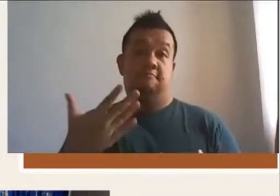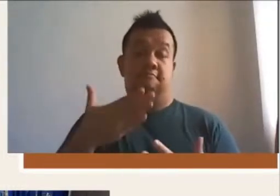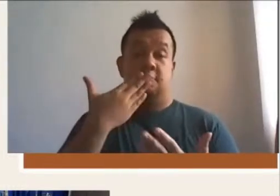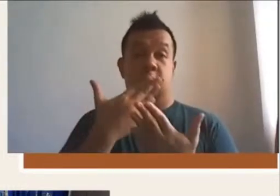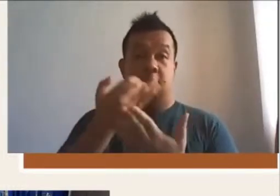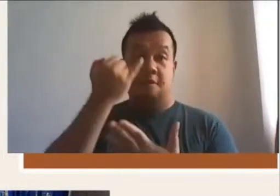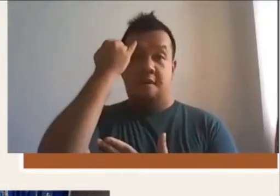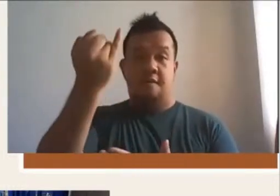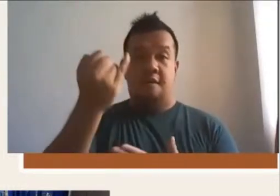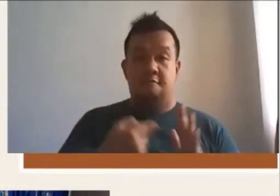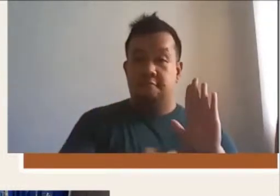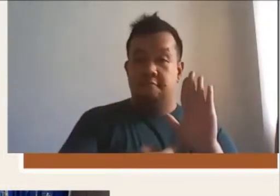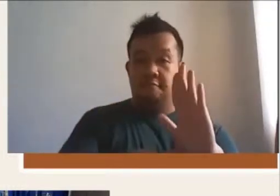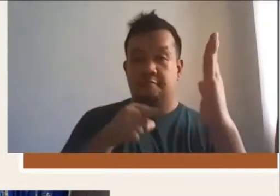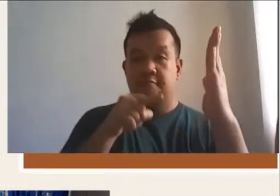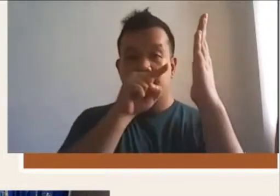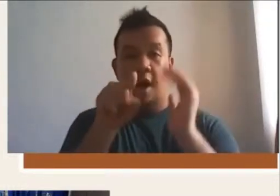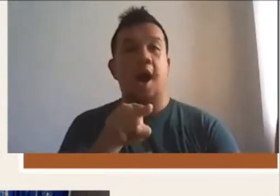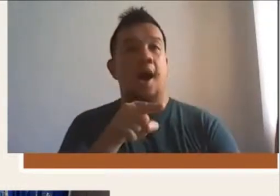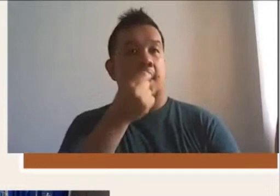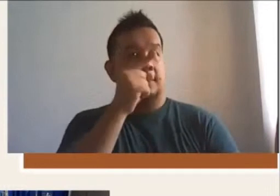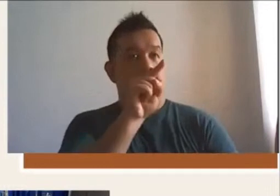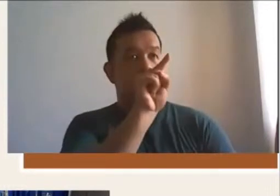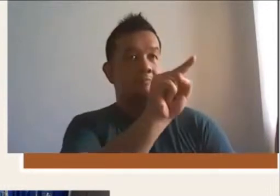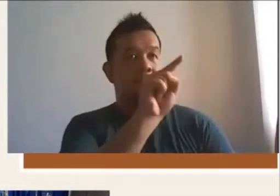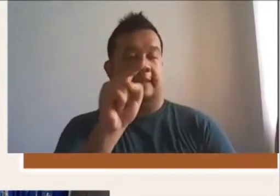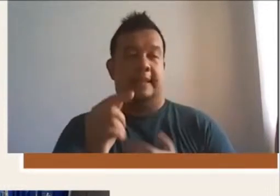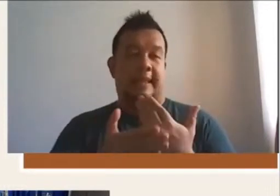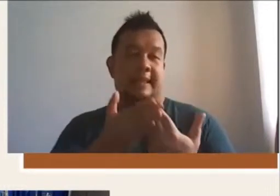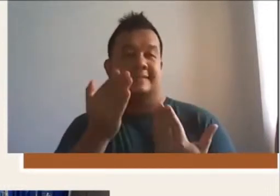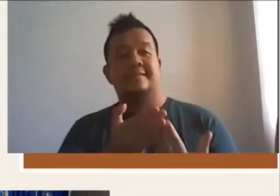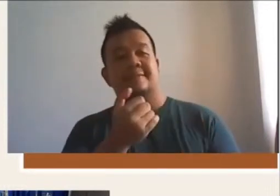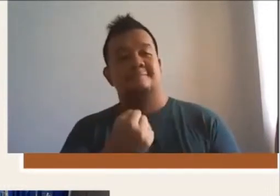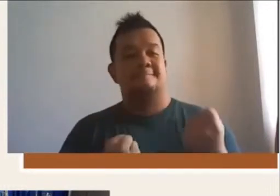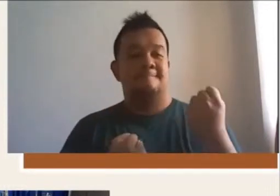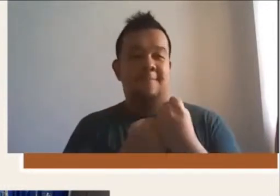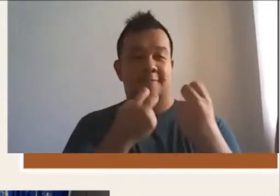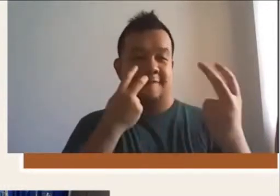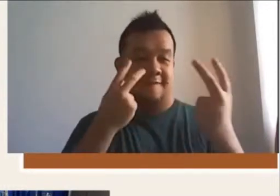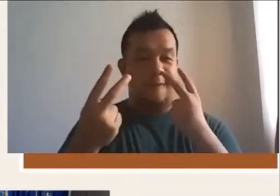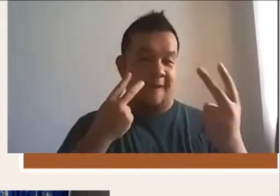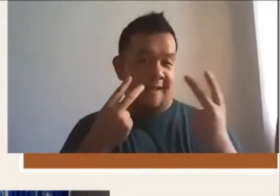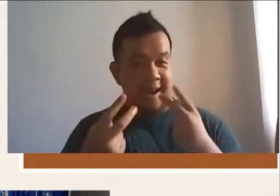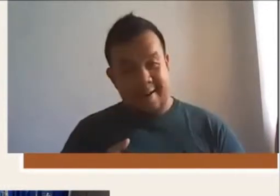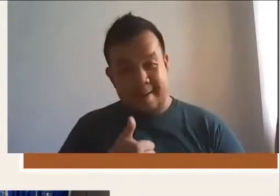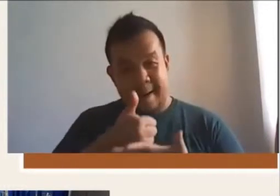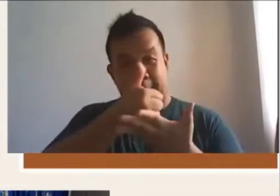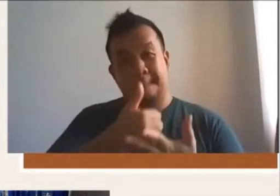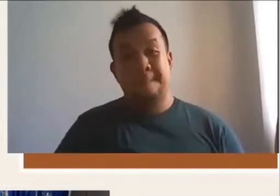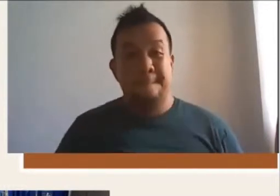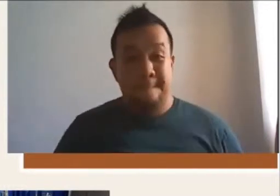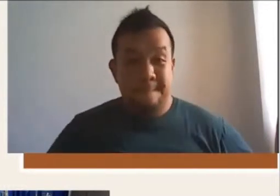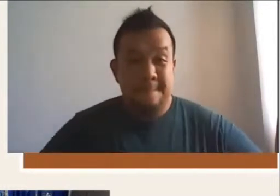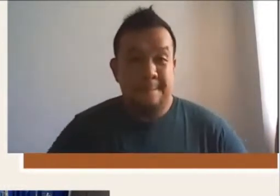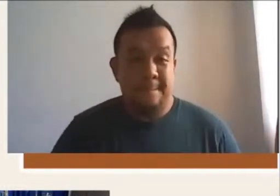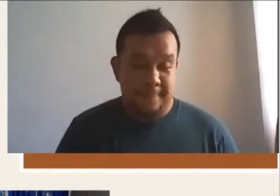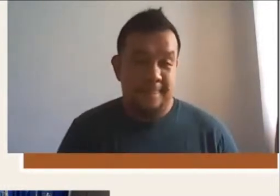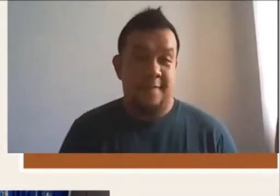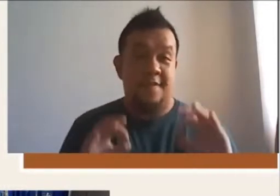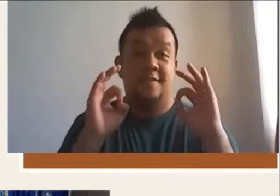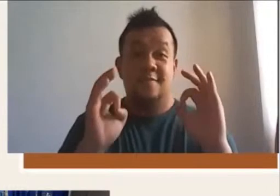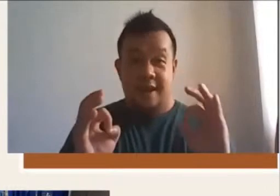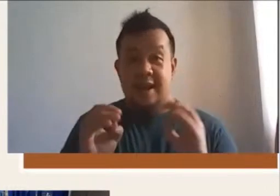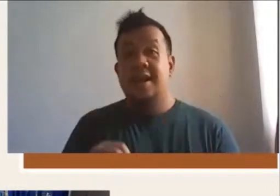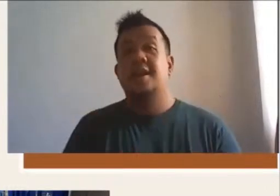these icons so that the patient can just point to whatever he or she needs. So I hope you've learned